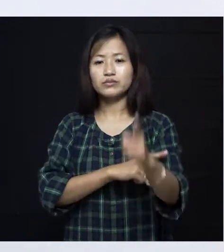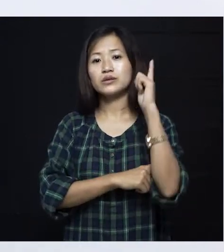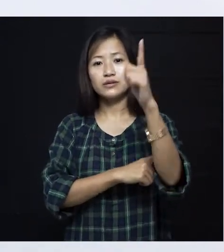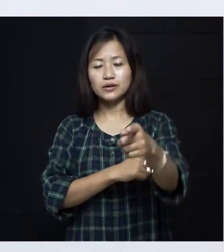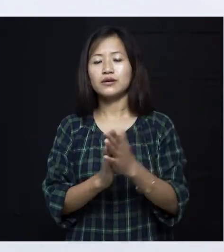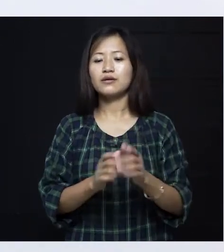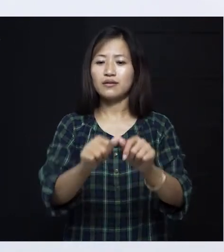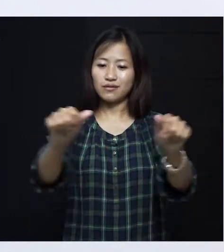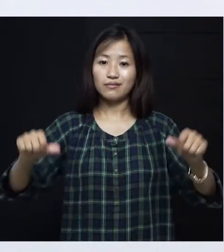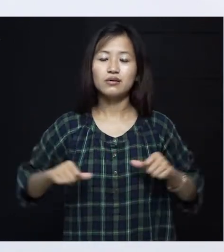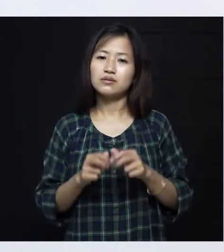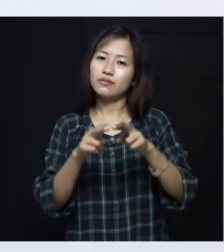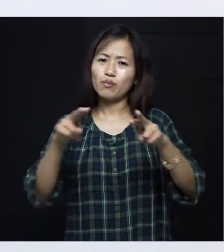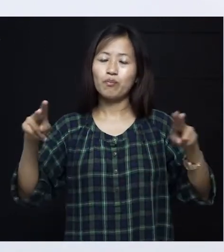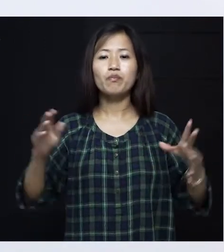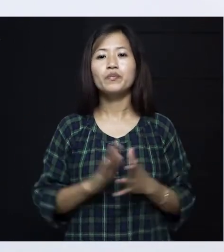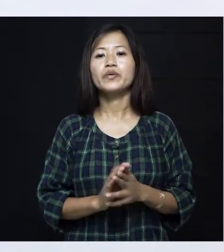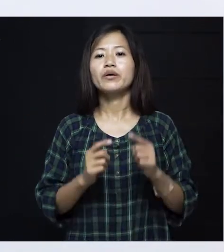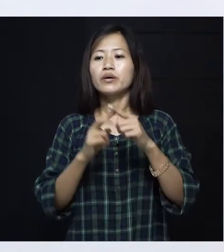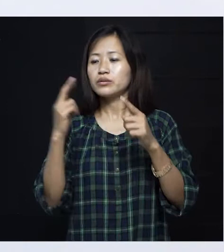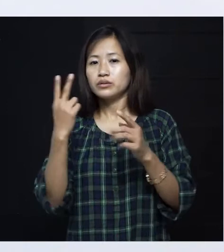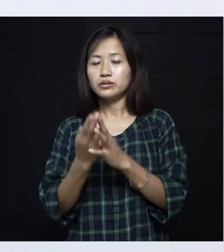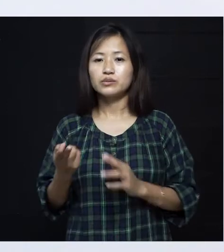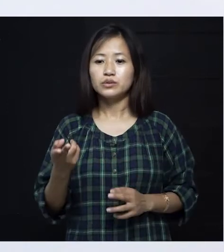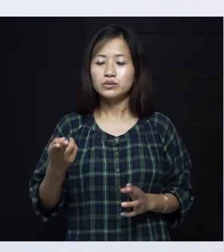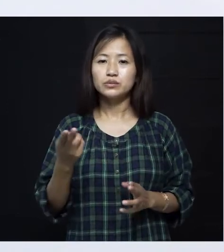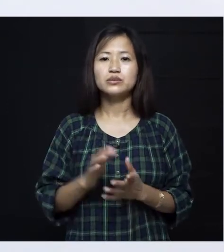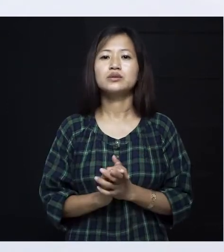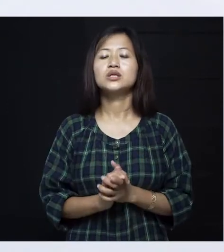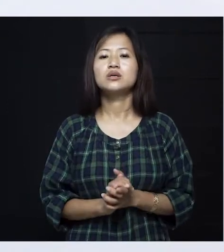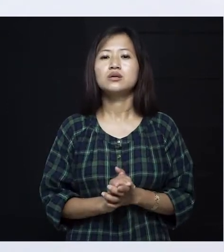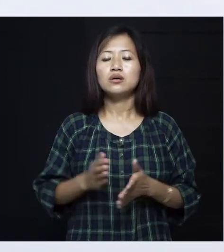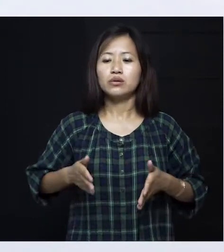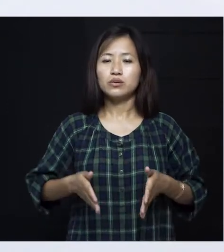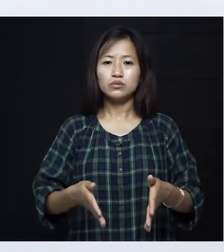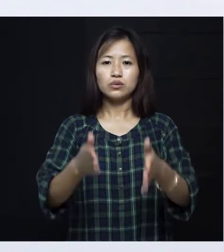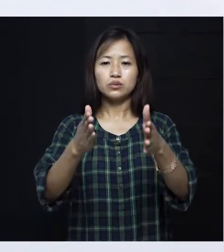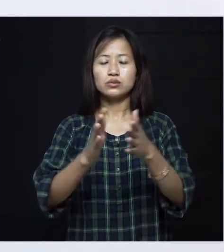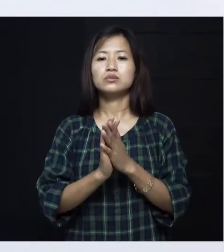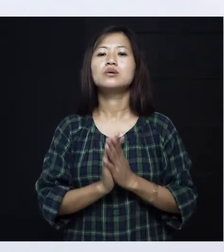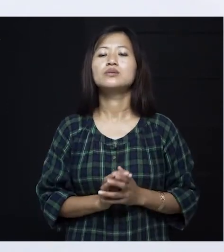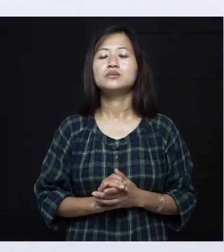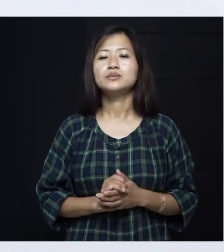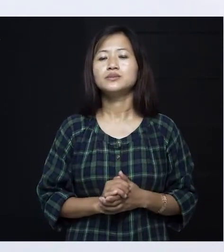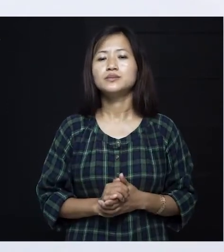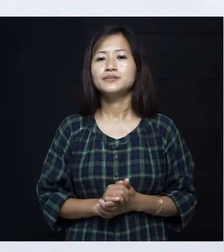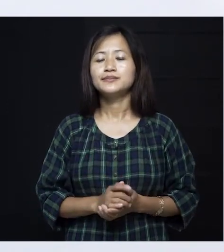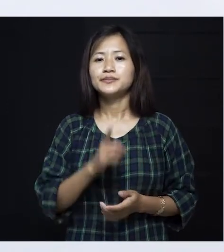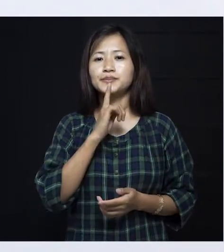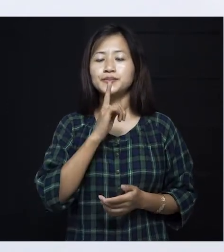we will do transport. So transport means we are going to discuss about the roadways, okay? So as I've